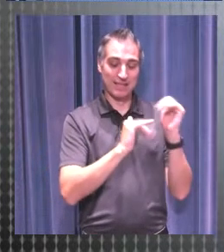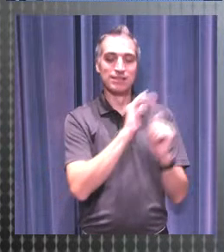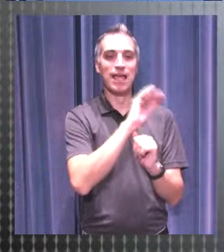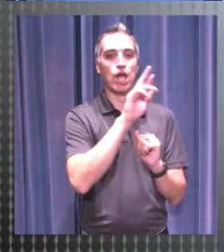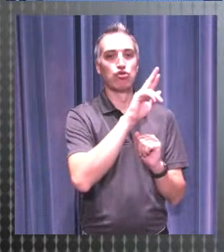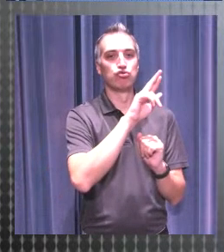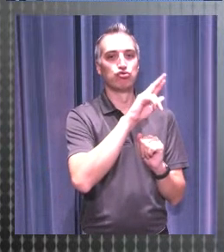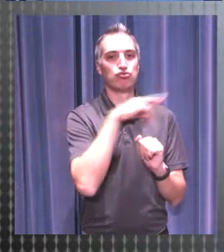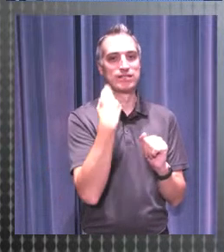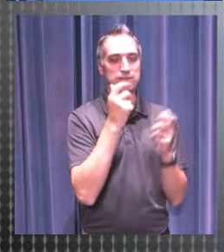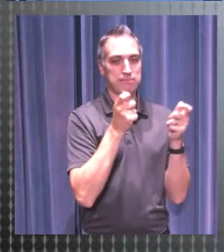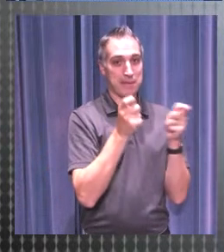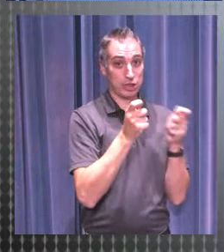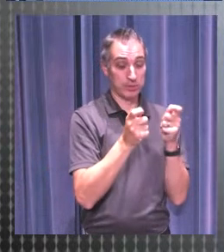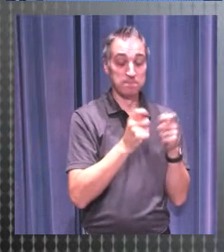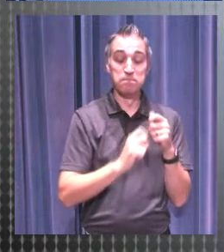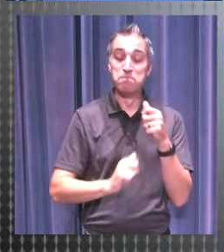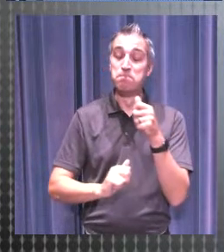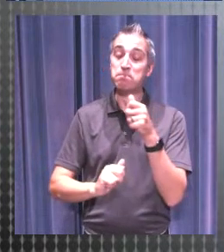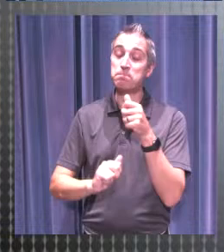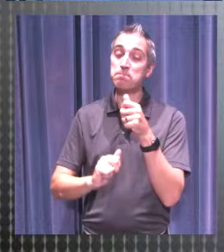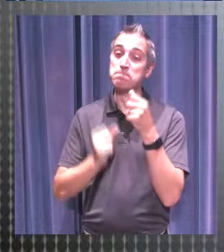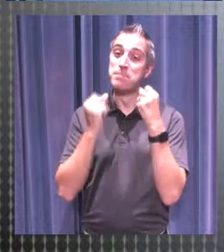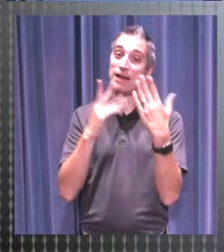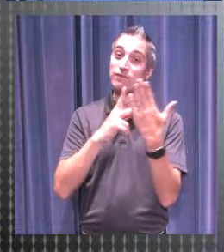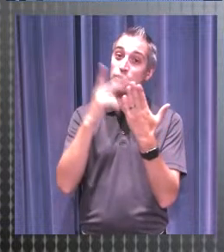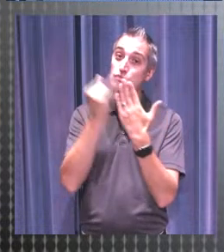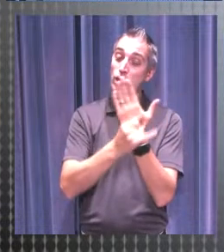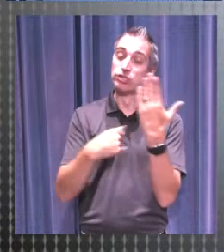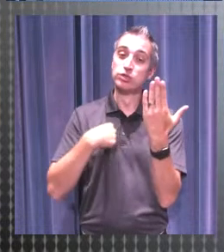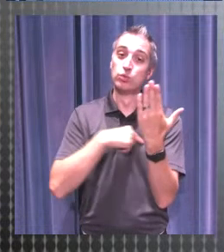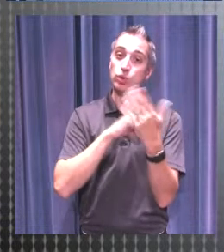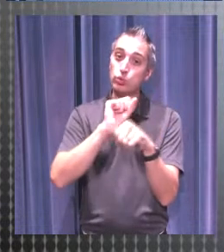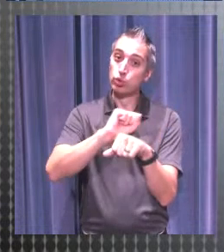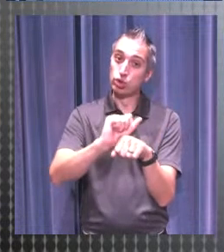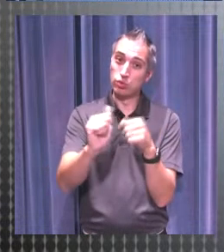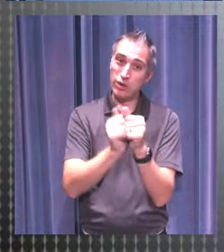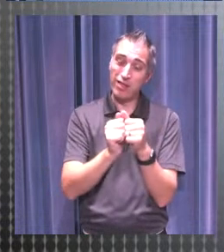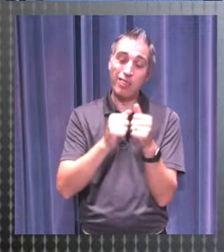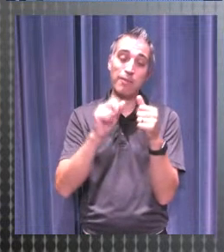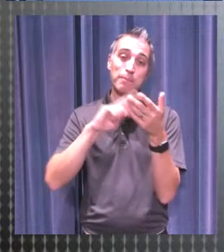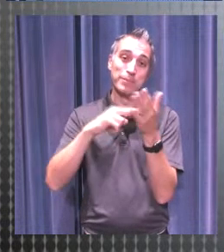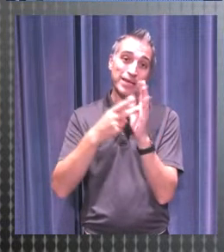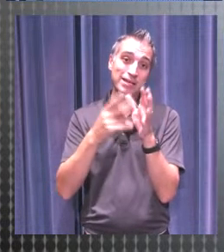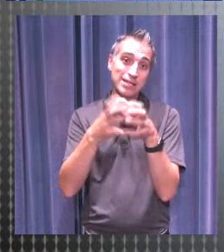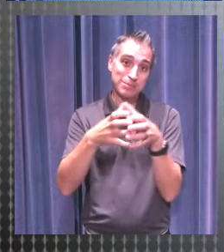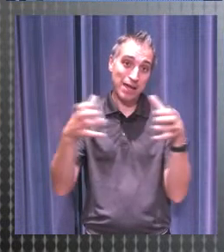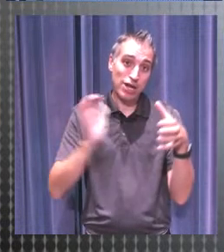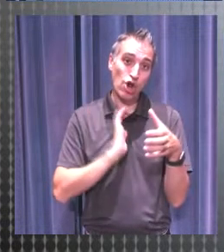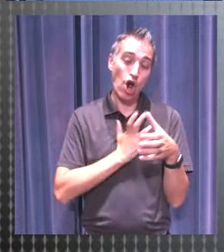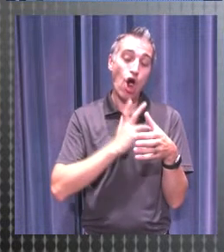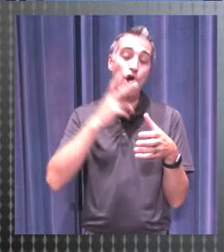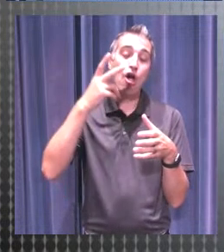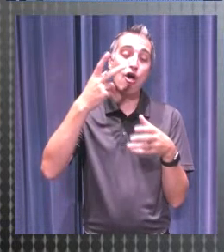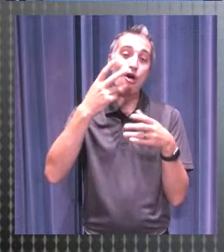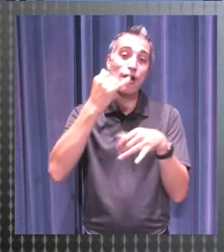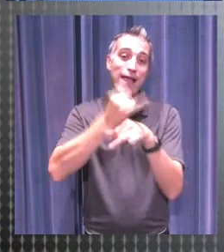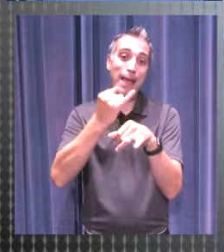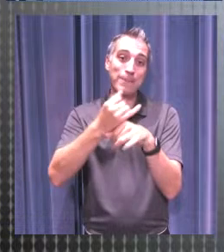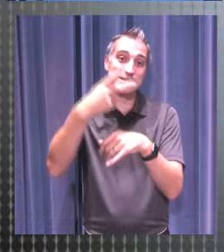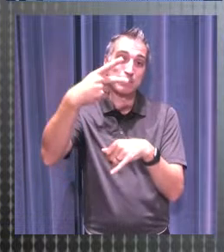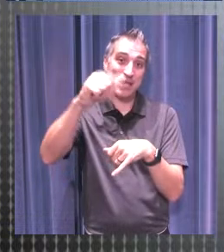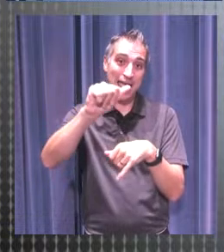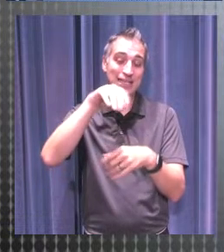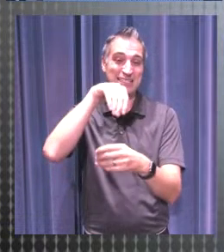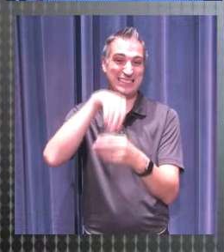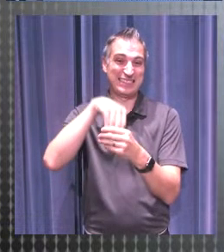going. Much of the projects we are working on now involve expanding the campus-wide PA systems throughout the interiors